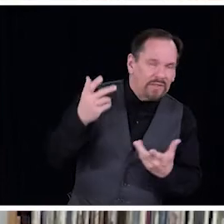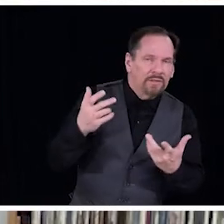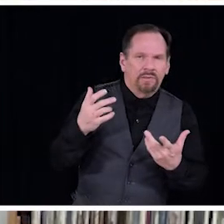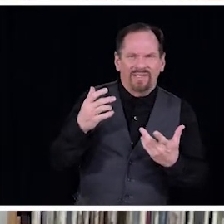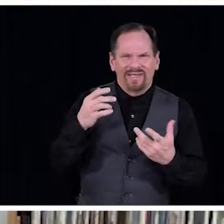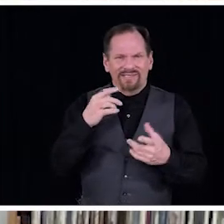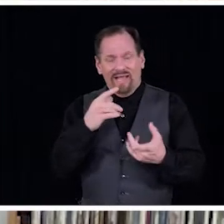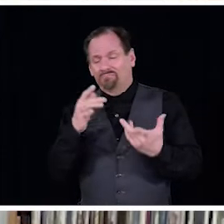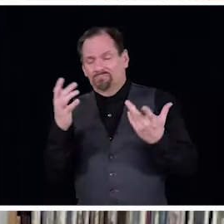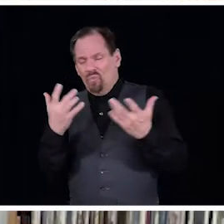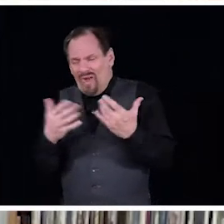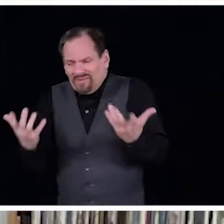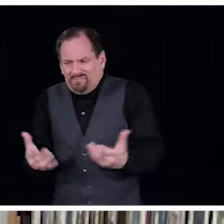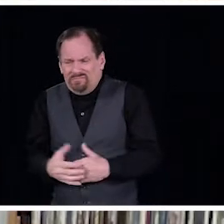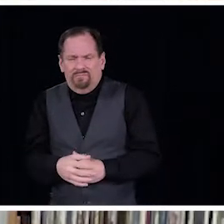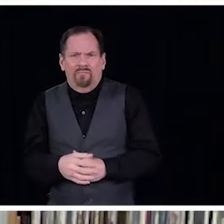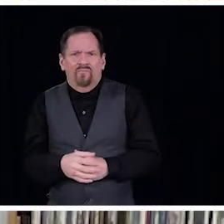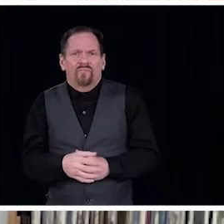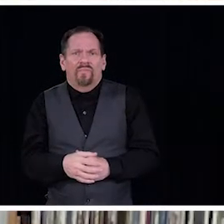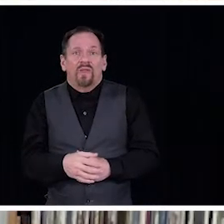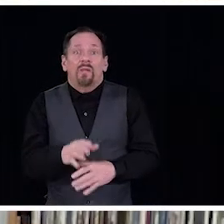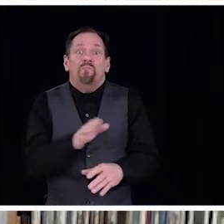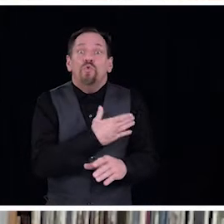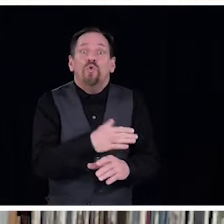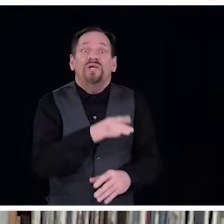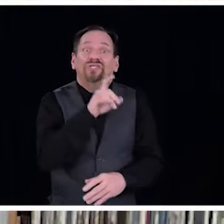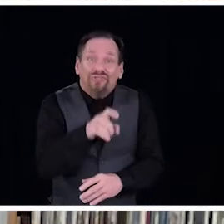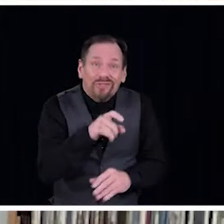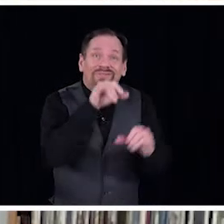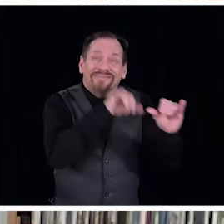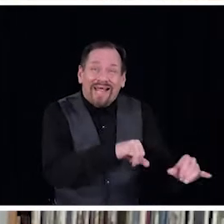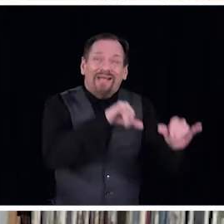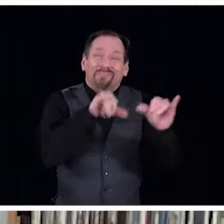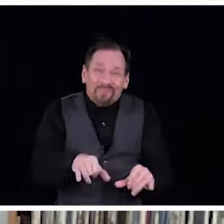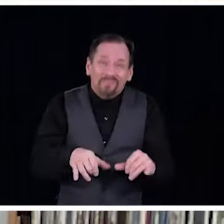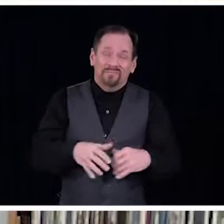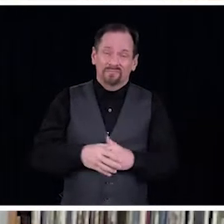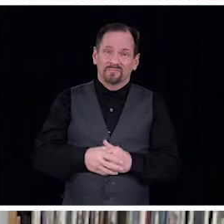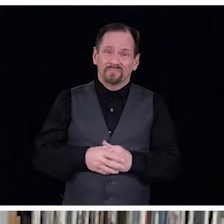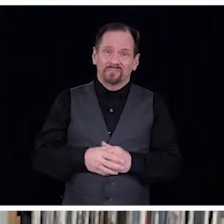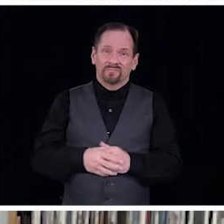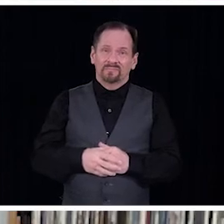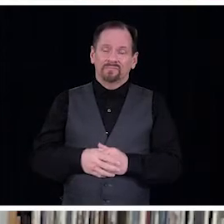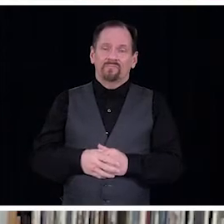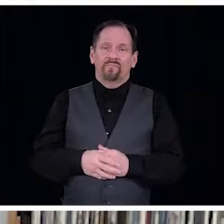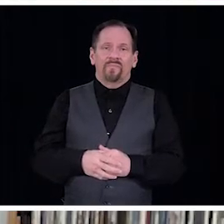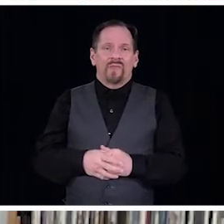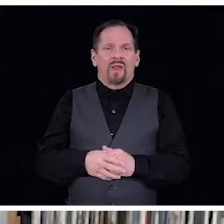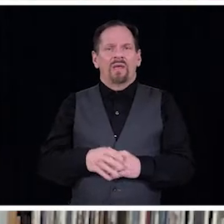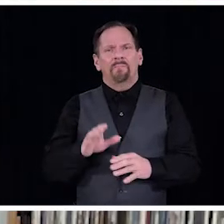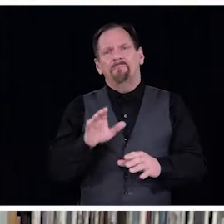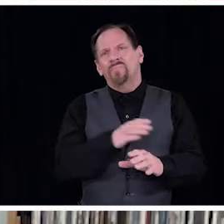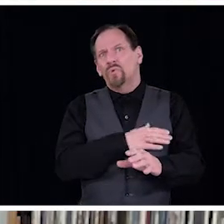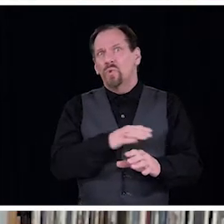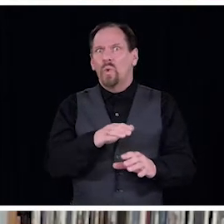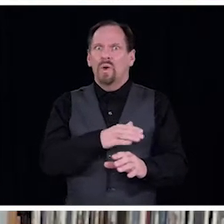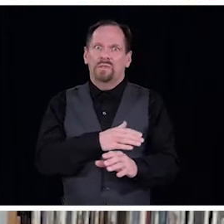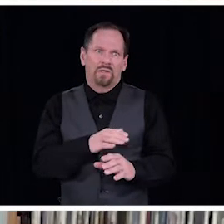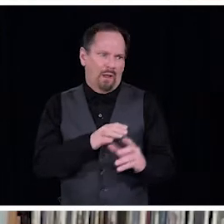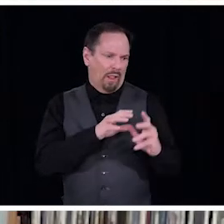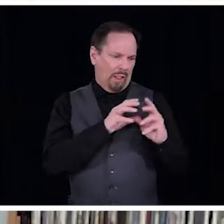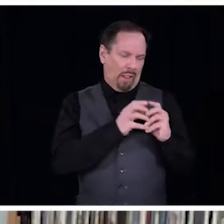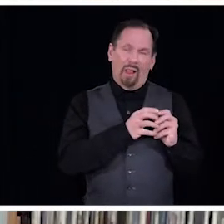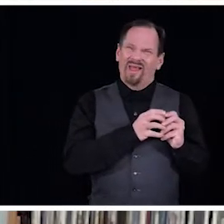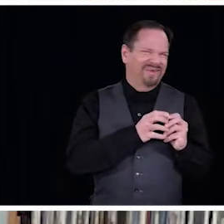noir? It should be the same with music. This is an incredibly huge and diverse art